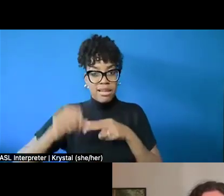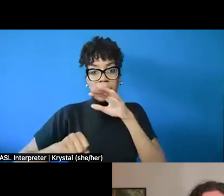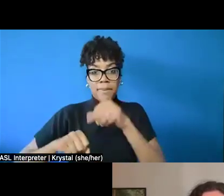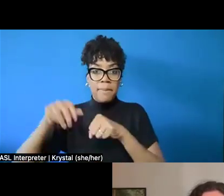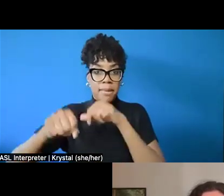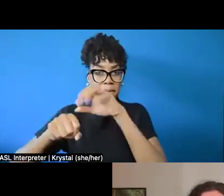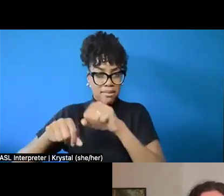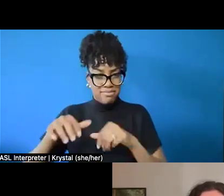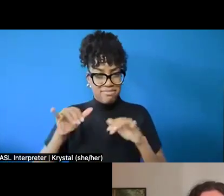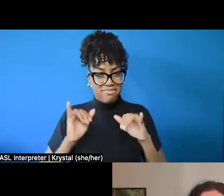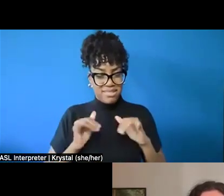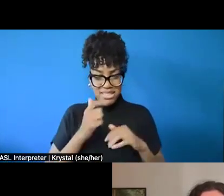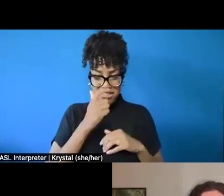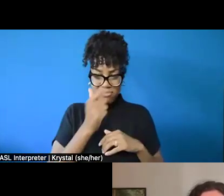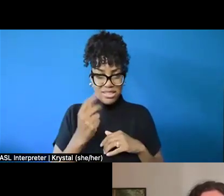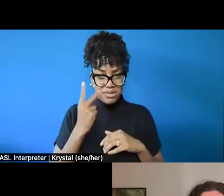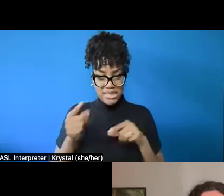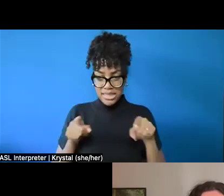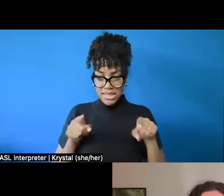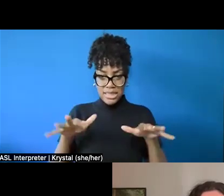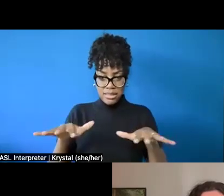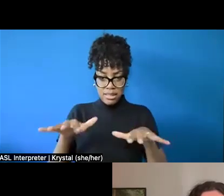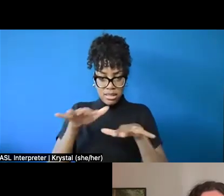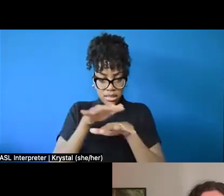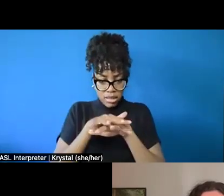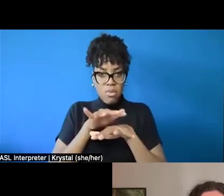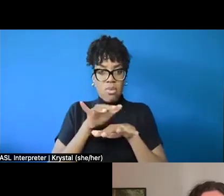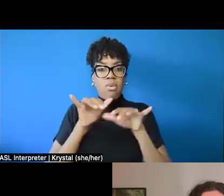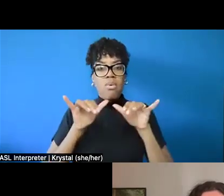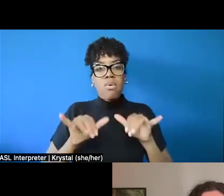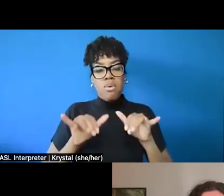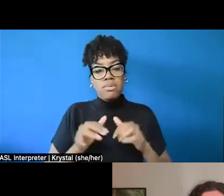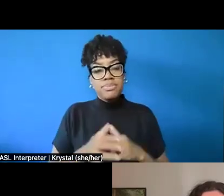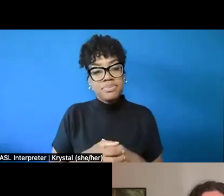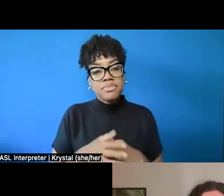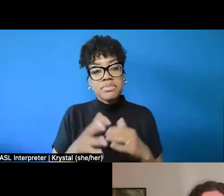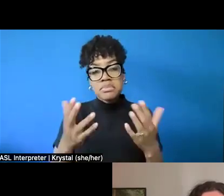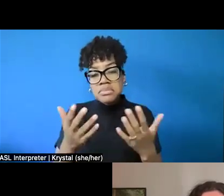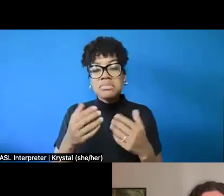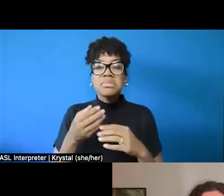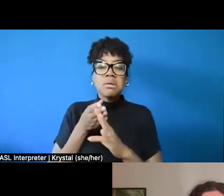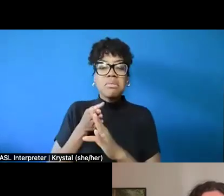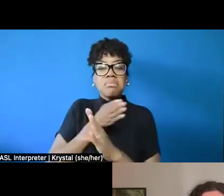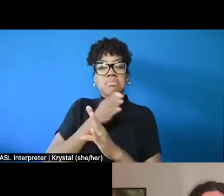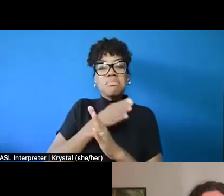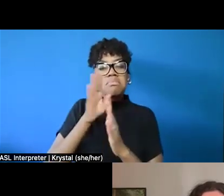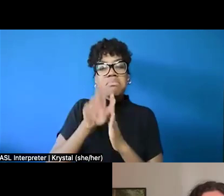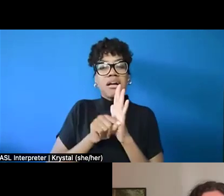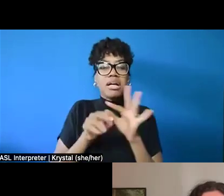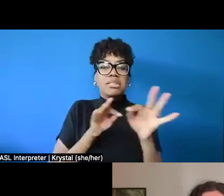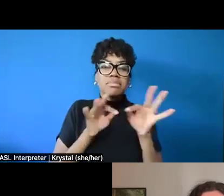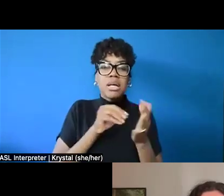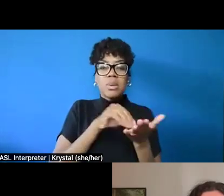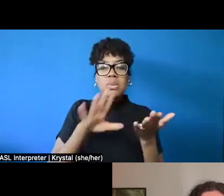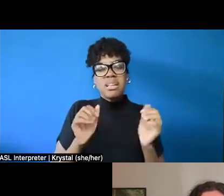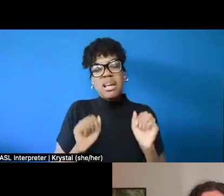American history course and maybe they learned the revolution far back. But I think it could be a pretty quick, maybe like 20 minutes kind of establishing